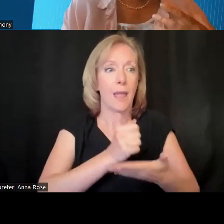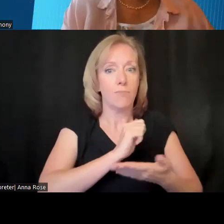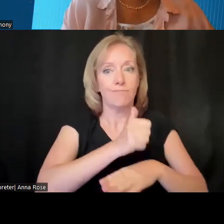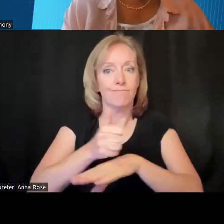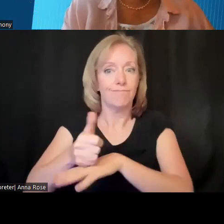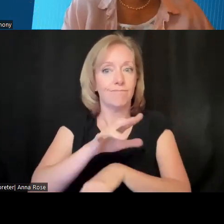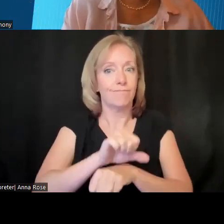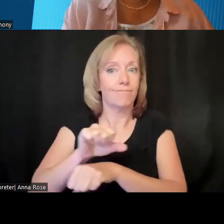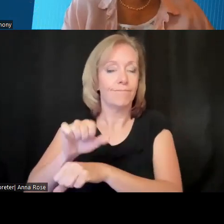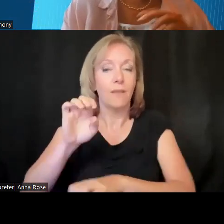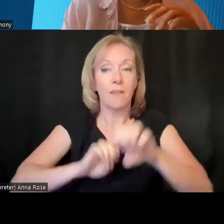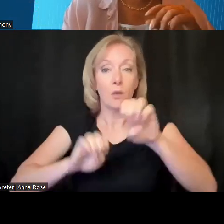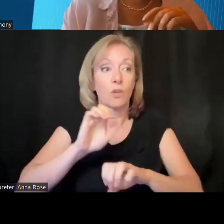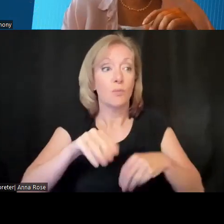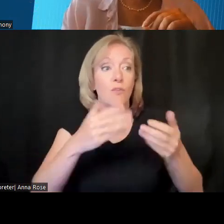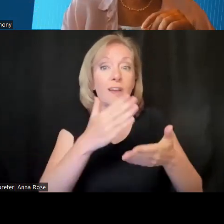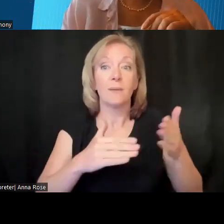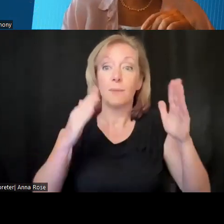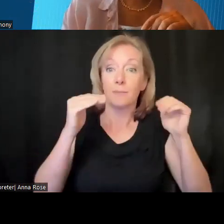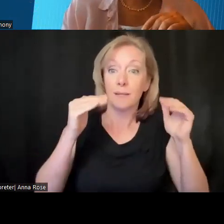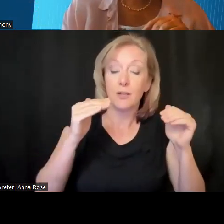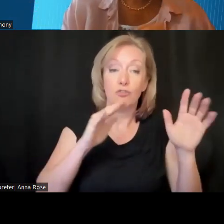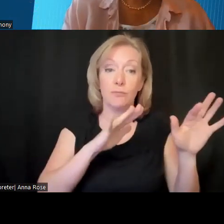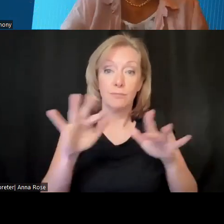them some expectations, maybe even attend.